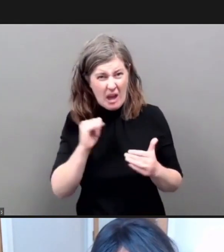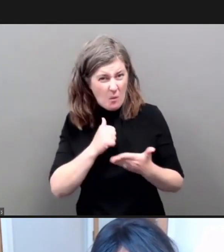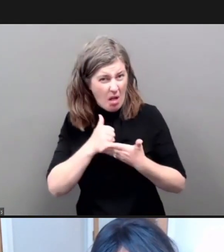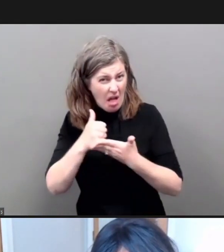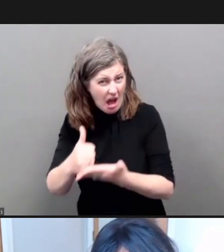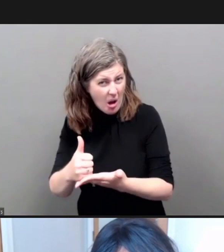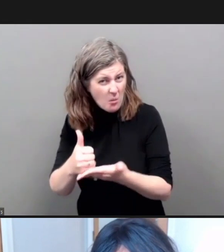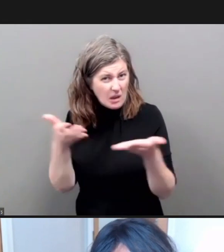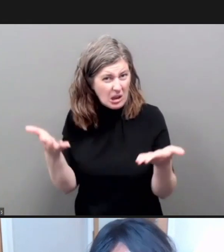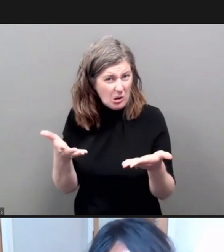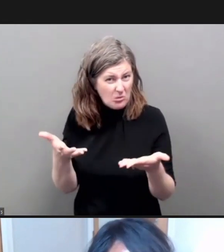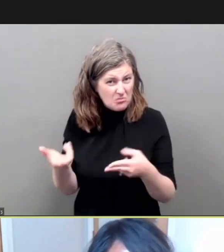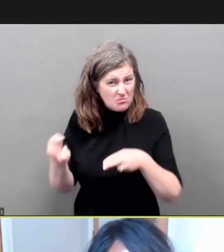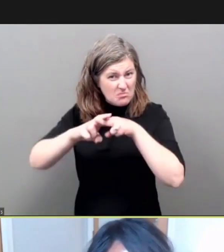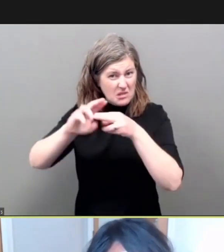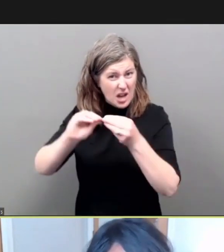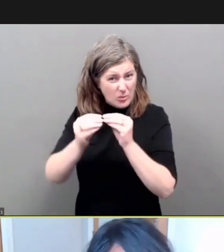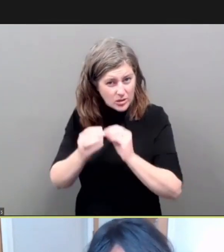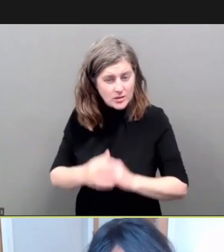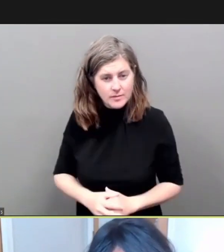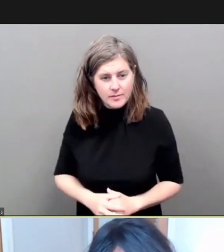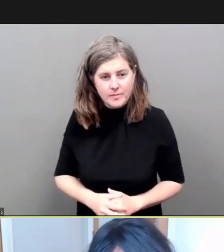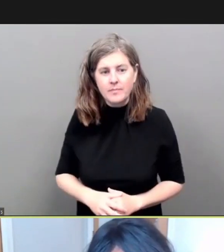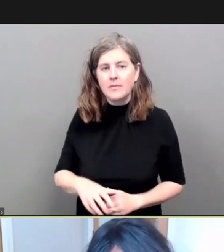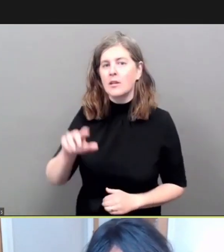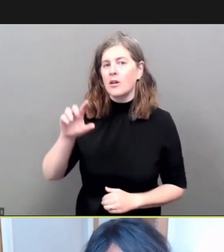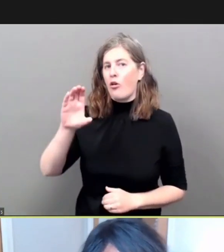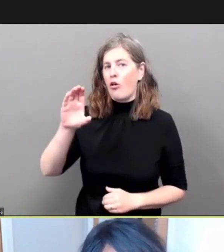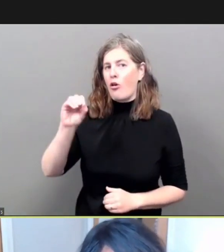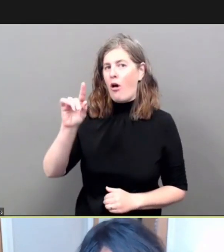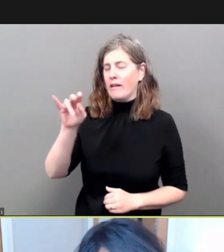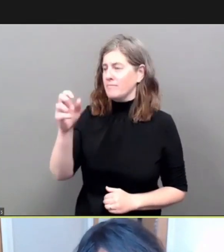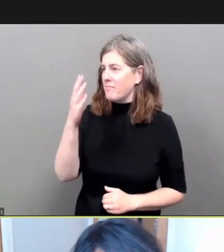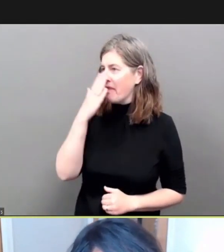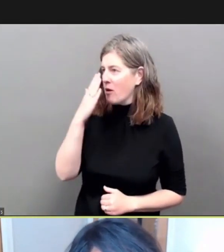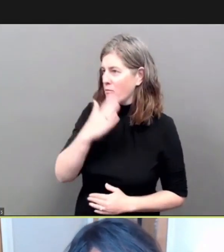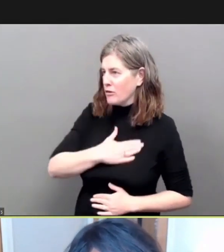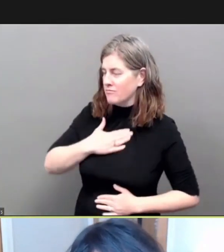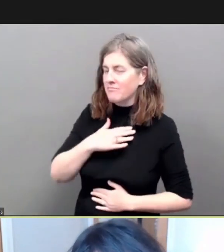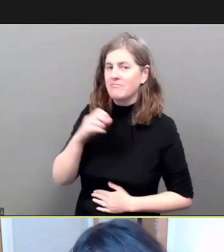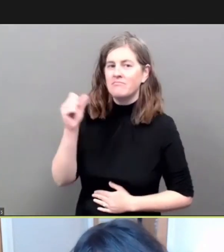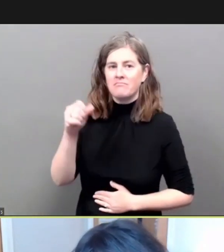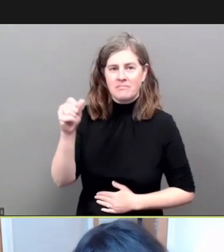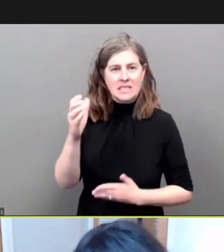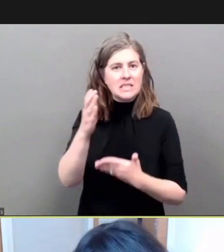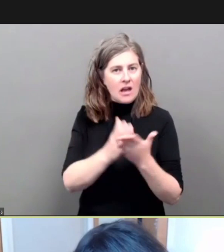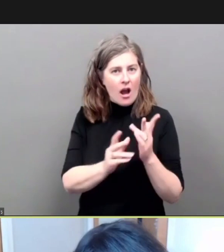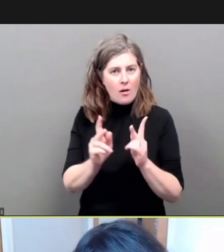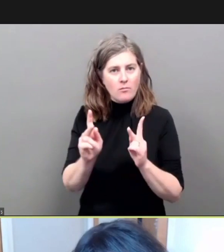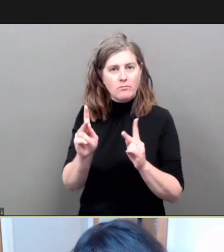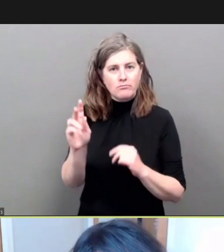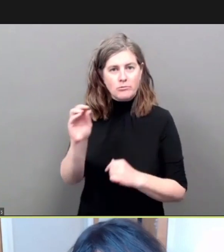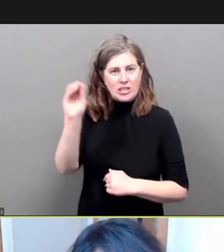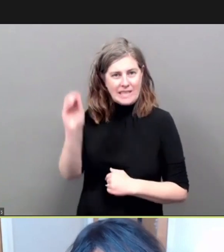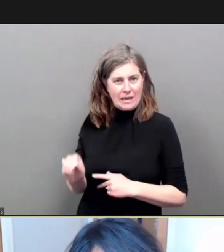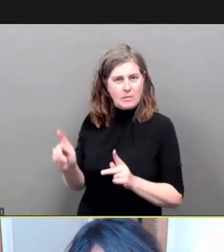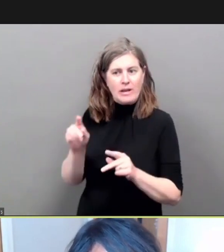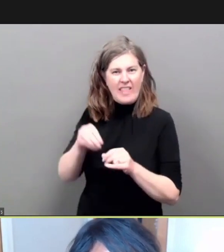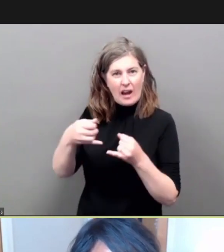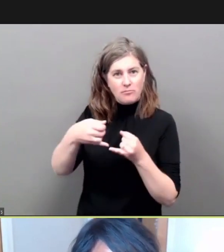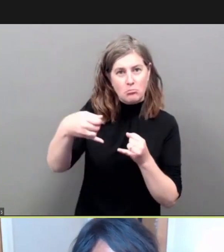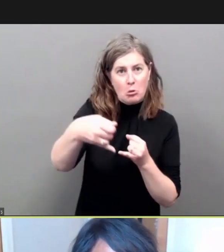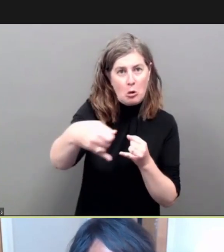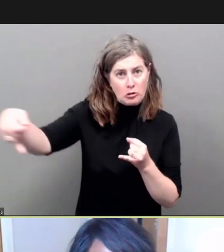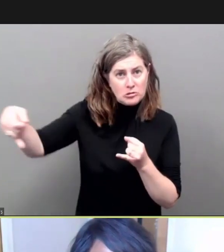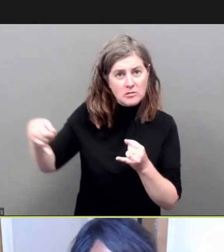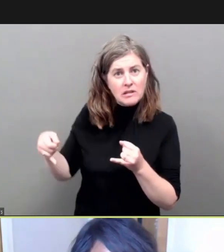Thanks. So thank you, Matthew. I appreciate the question. And yes, there will be a proportion of people in those border counties that could have